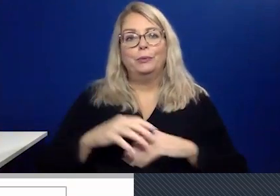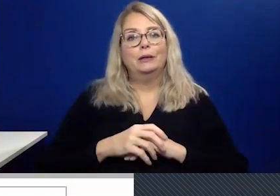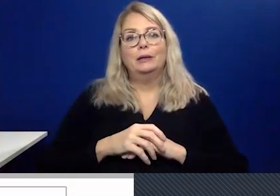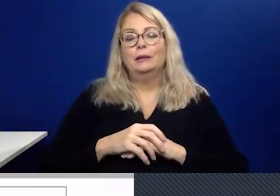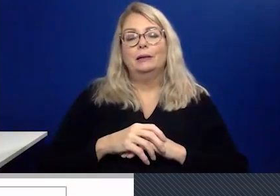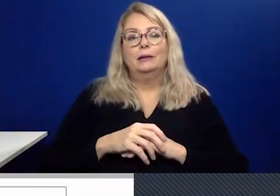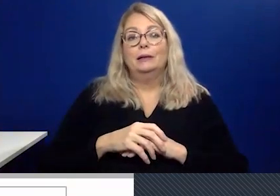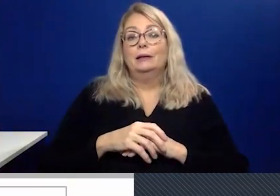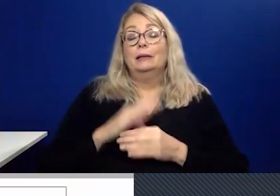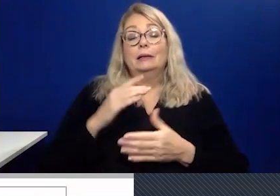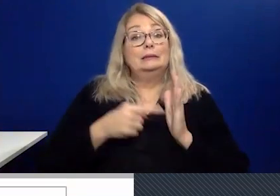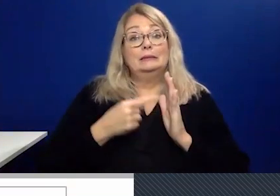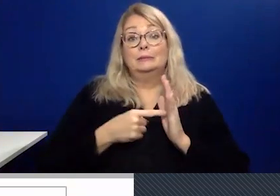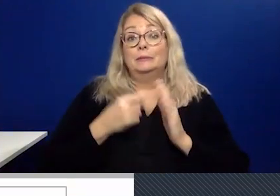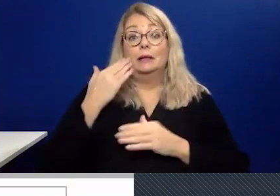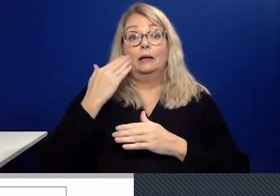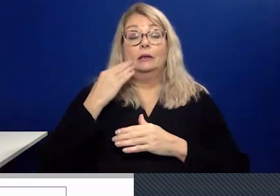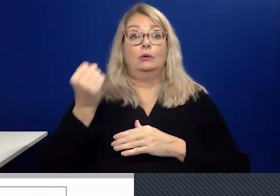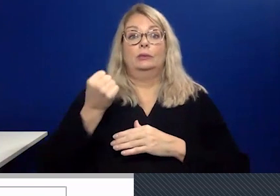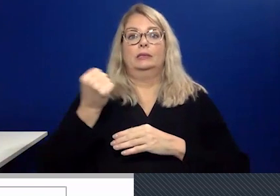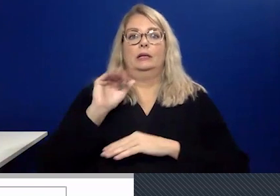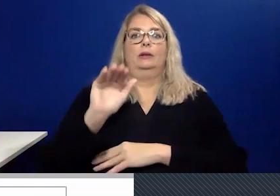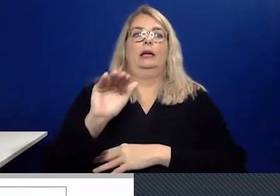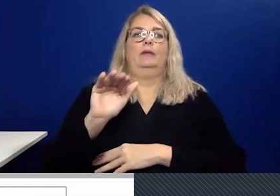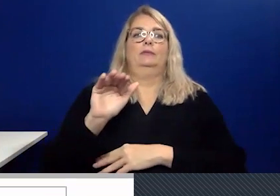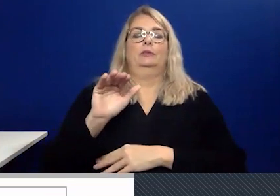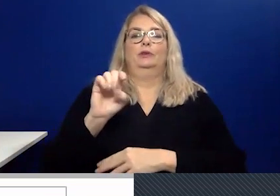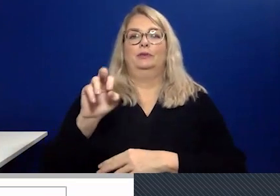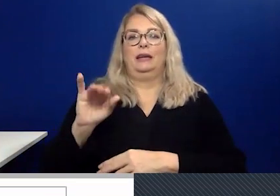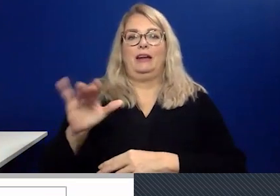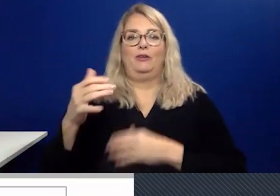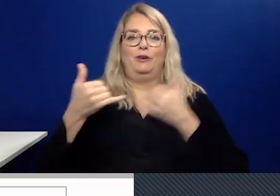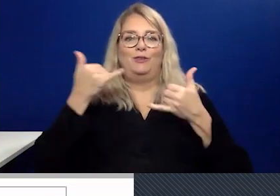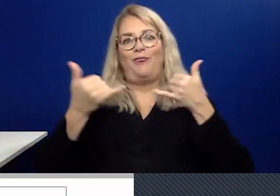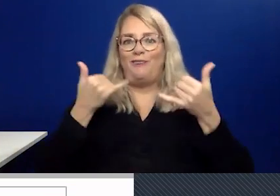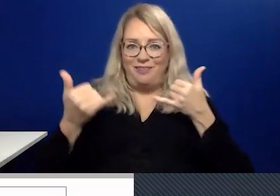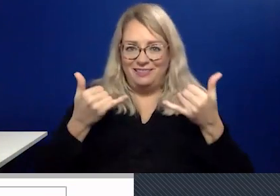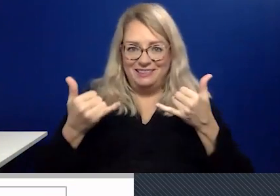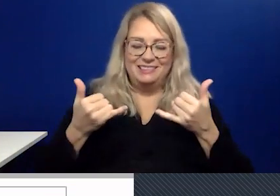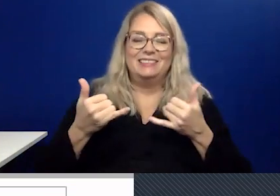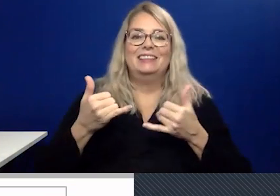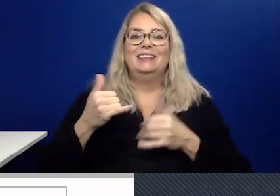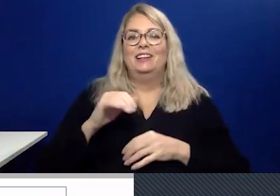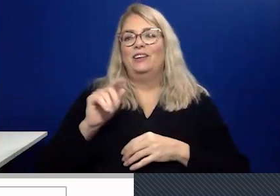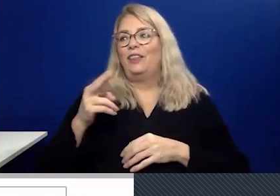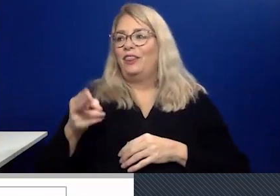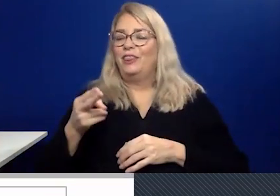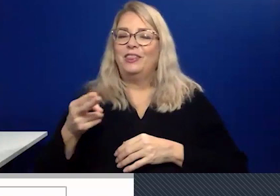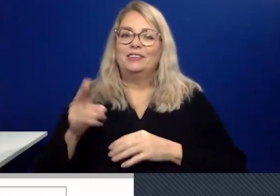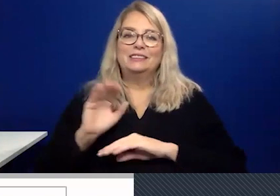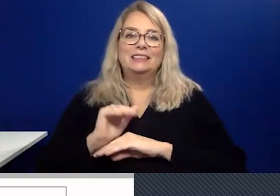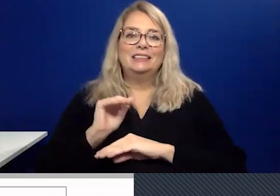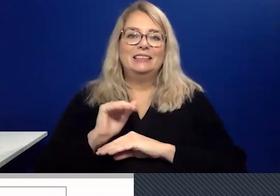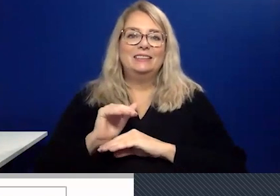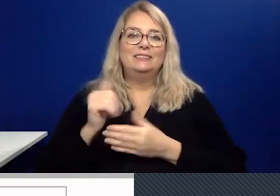there are times I know it's like a Saturday afternoon and he's making calls to students. It's like a, you know, Thursday evening, and he's helping a student